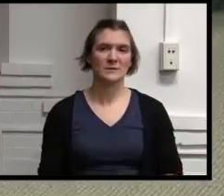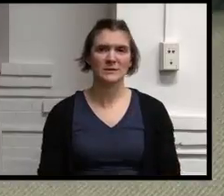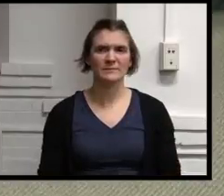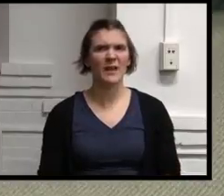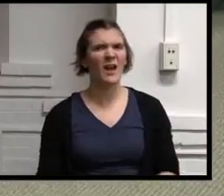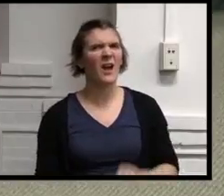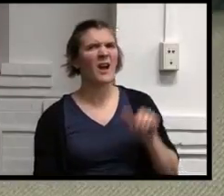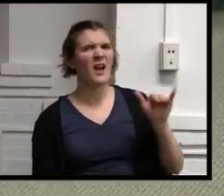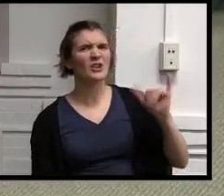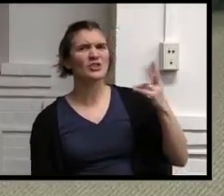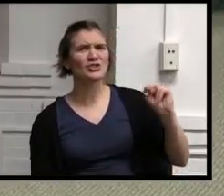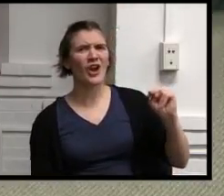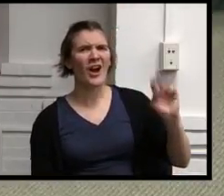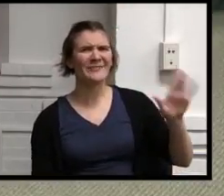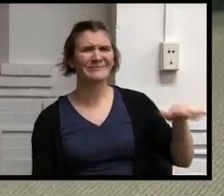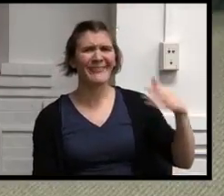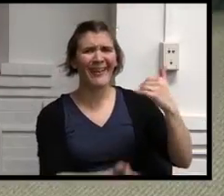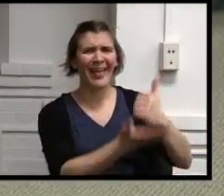John, help me remember.